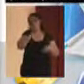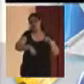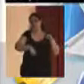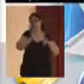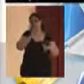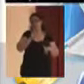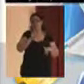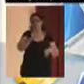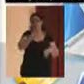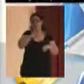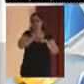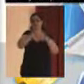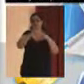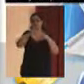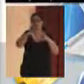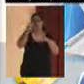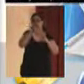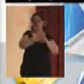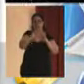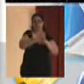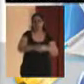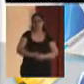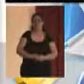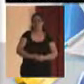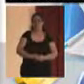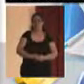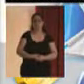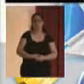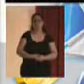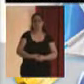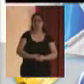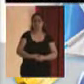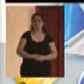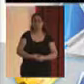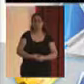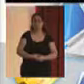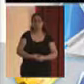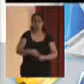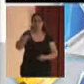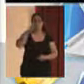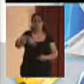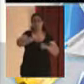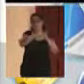on the type of paper and the type of user. But there's also another possibility,